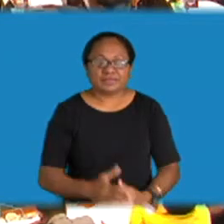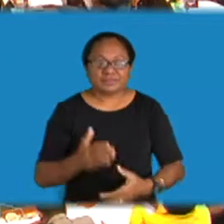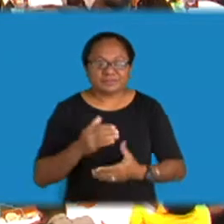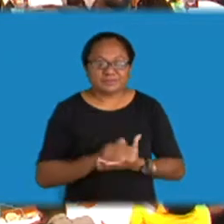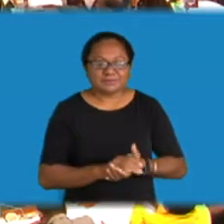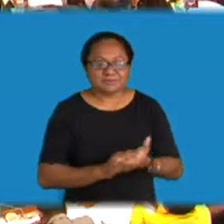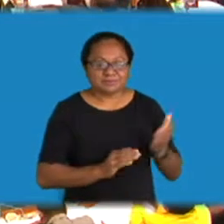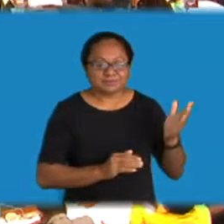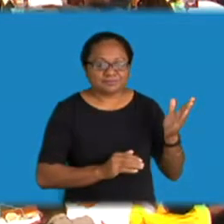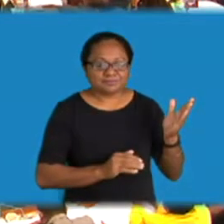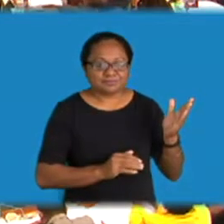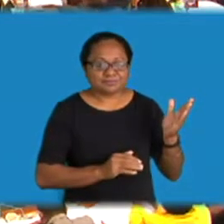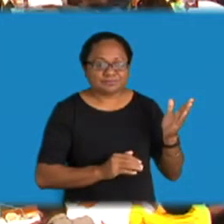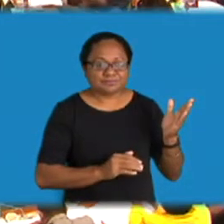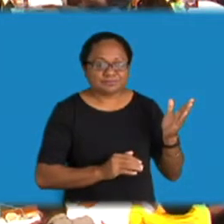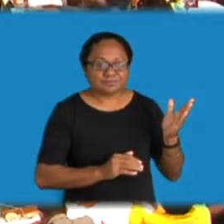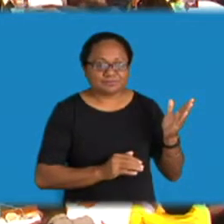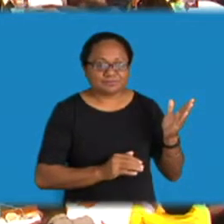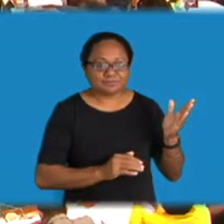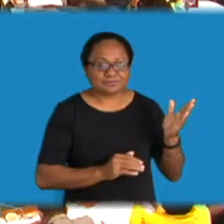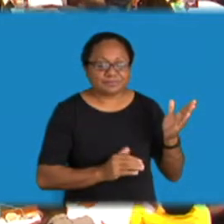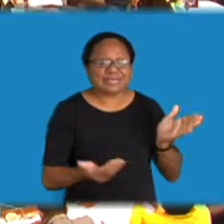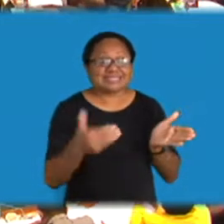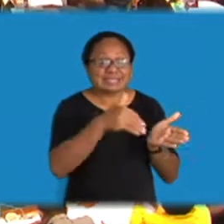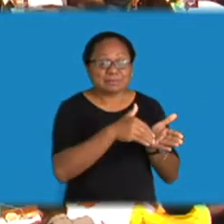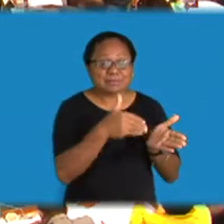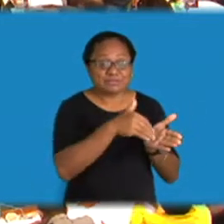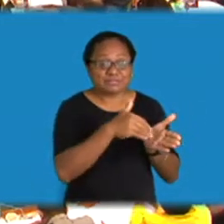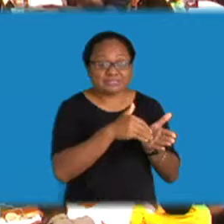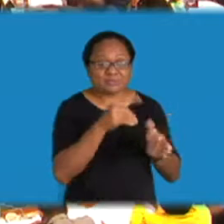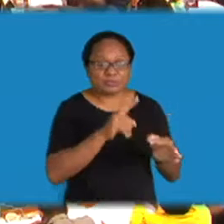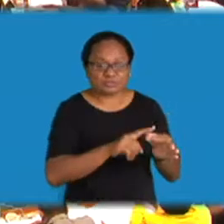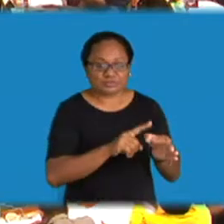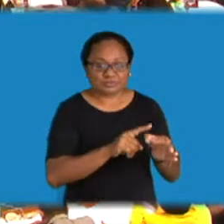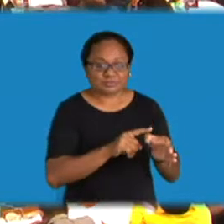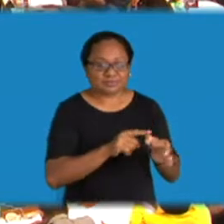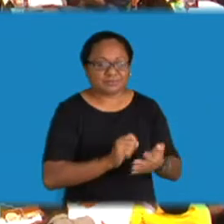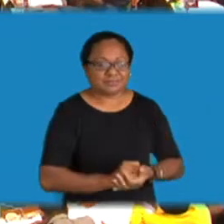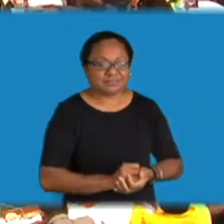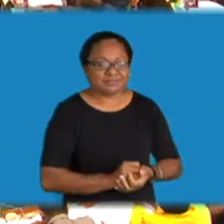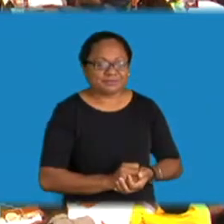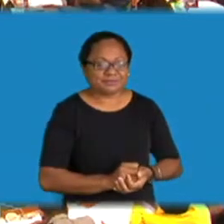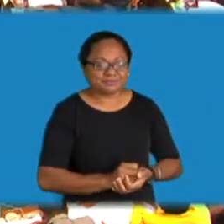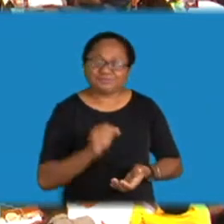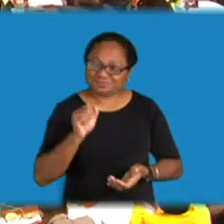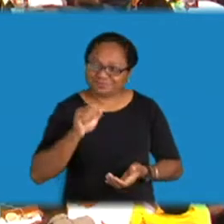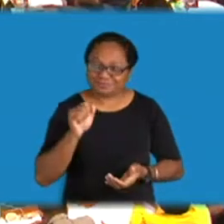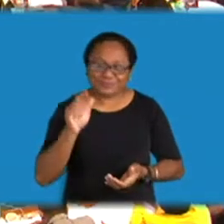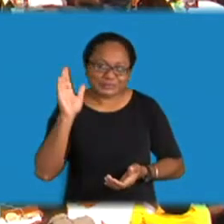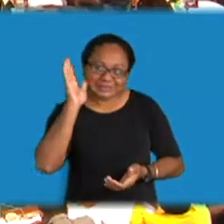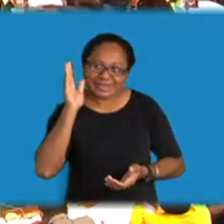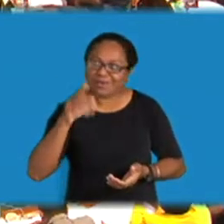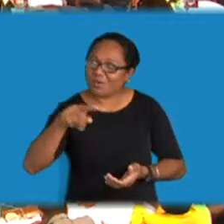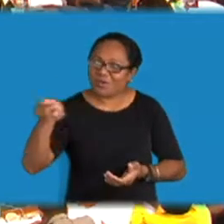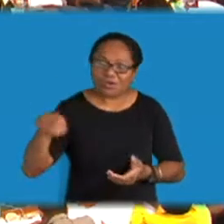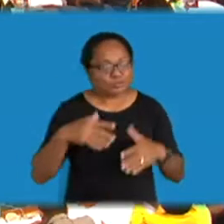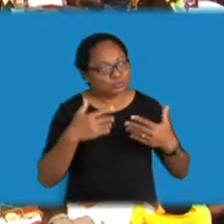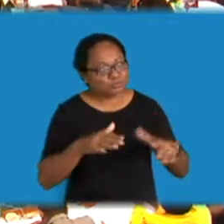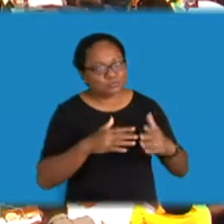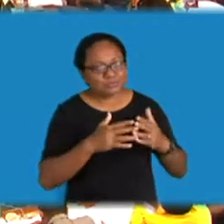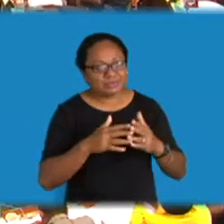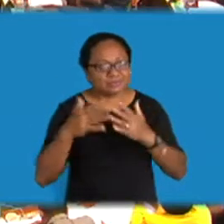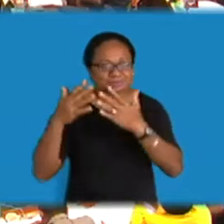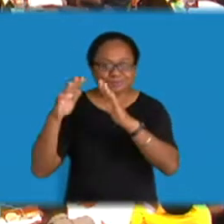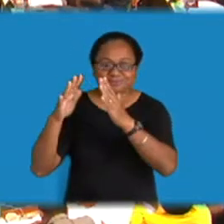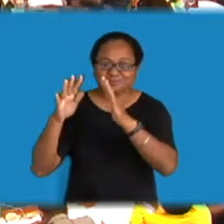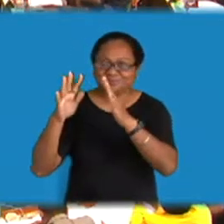Madam Speaker. Supplementary question. Whilst we hear the acknowledgement and for the efforts of the